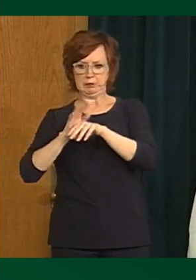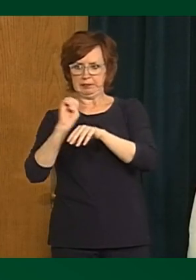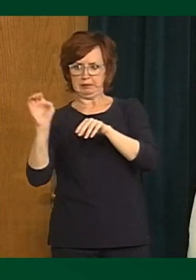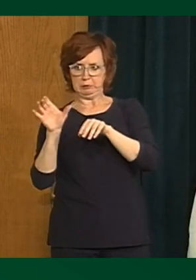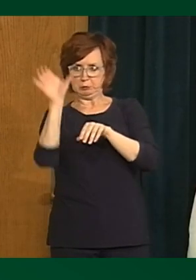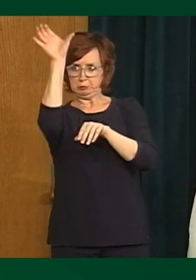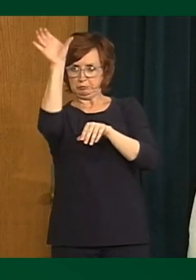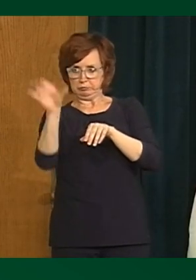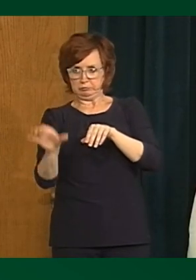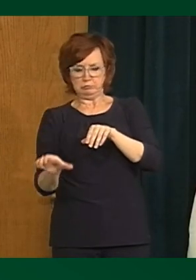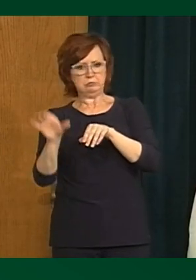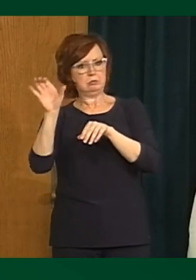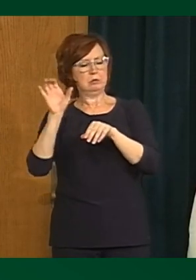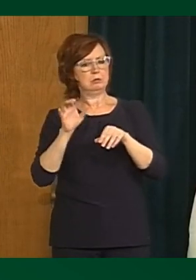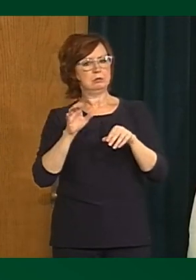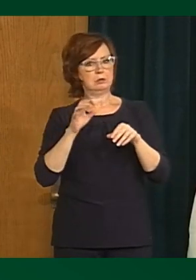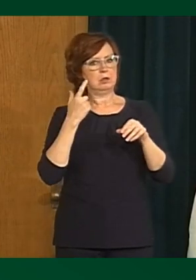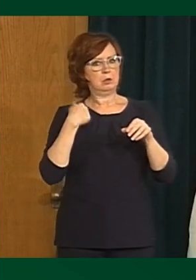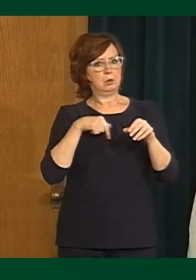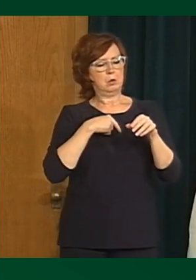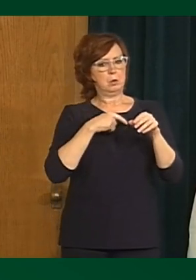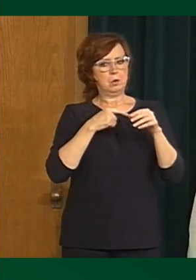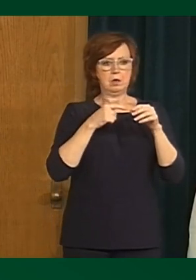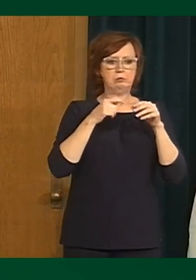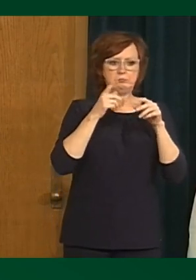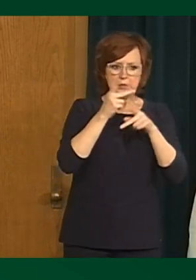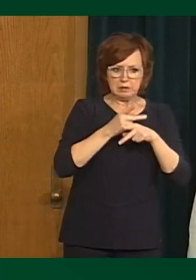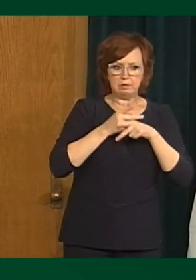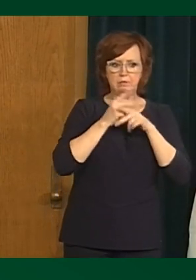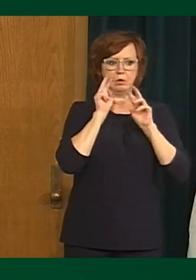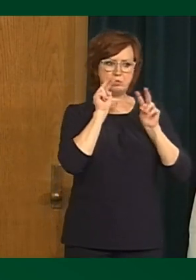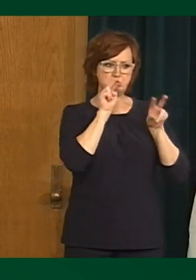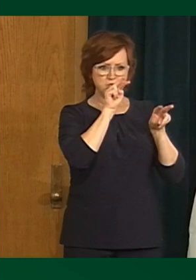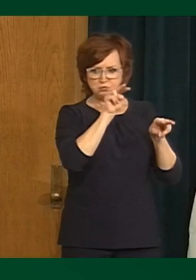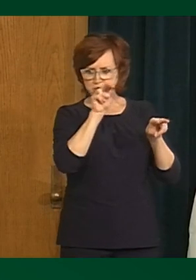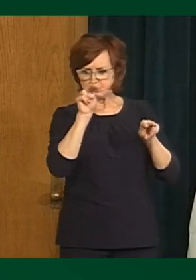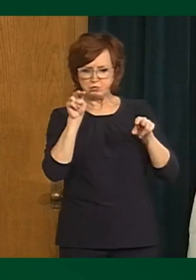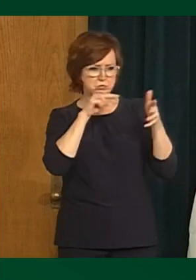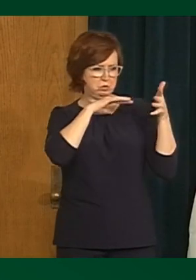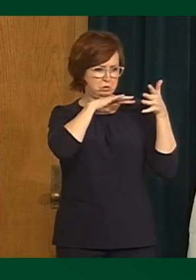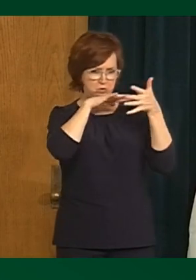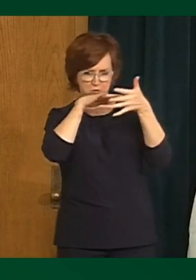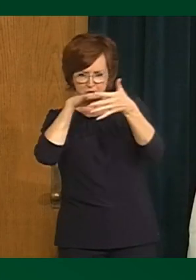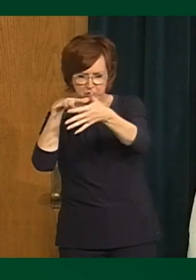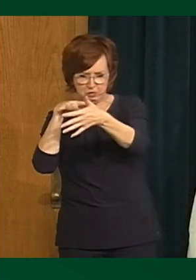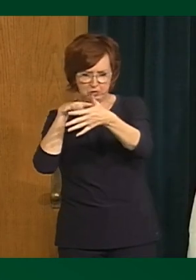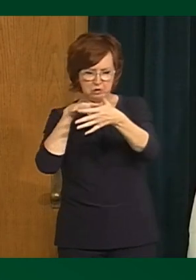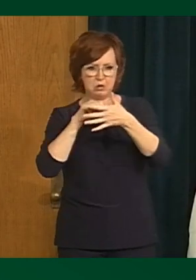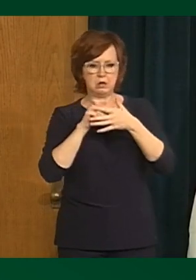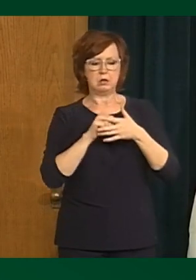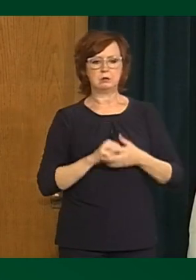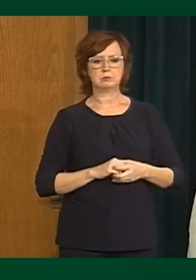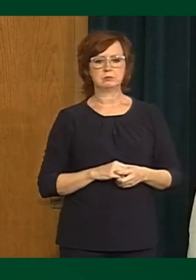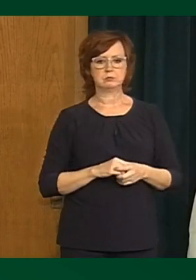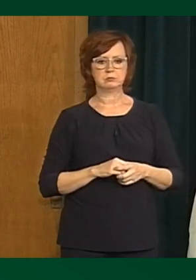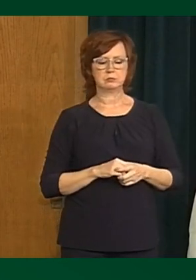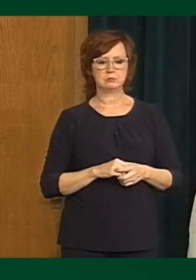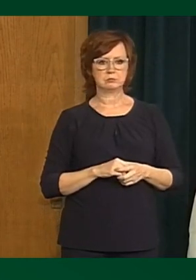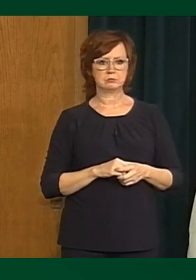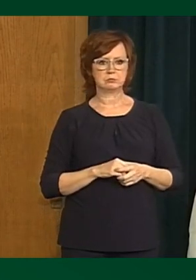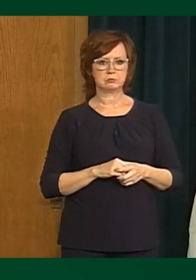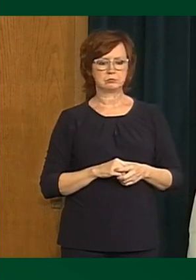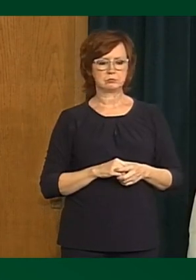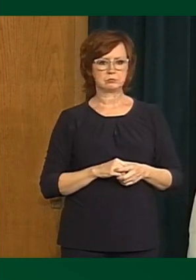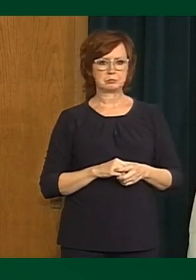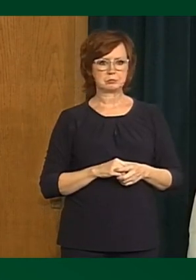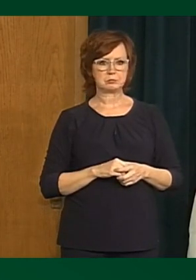in the province if we see a cluster and outbreak. And it is hard for communities when something like this happens. But again,